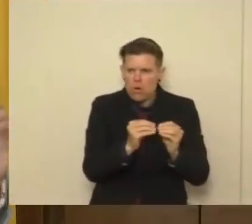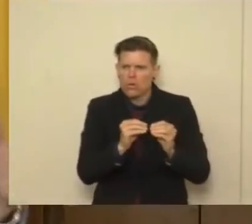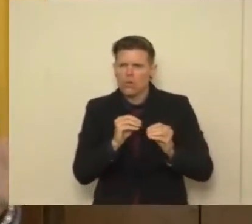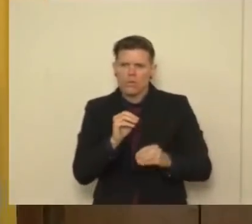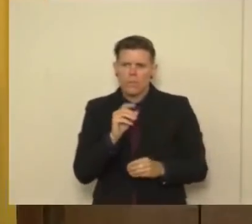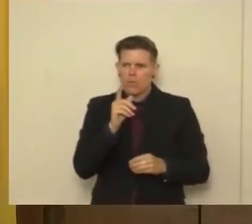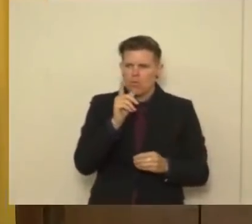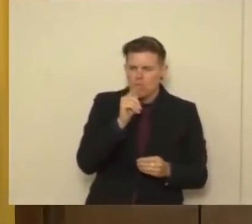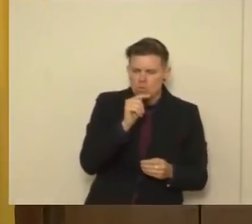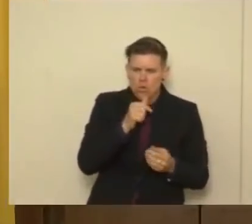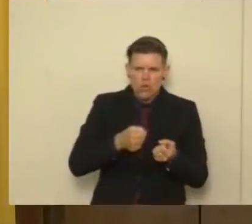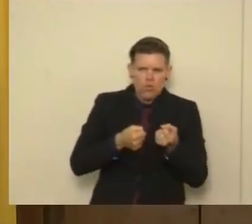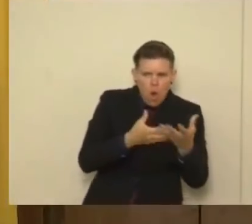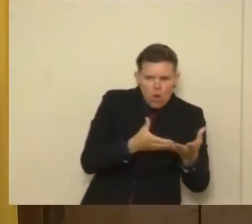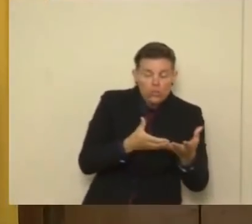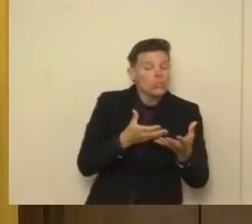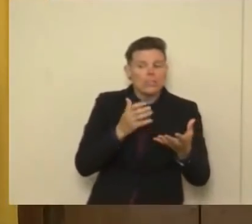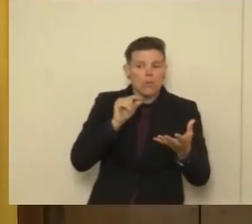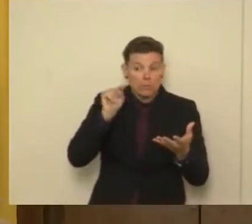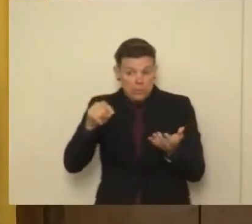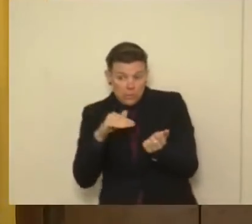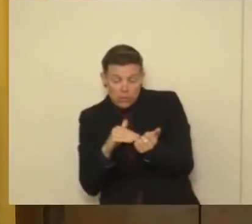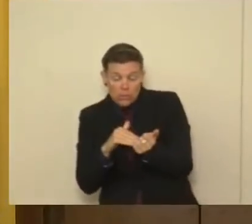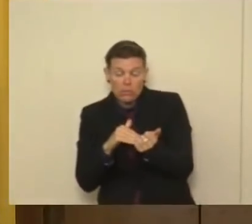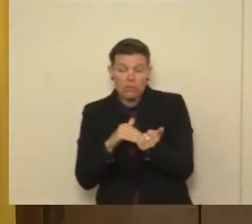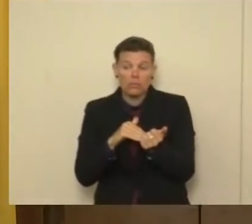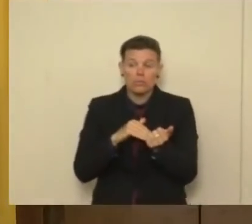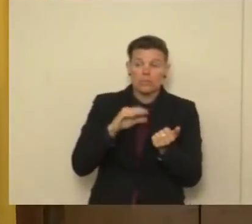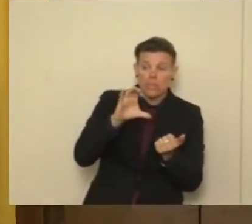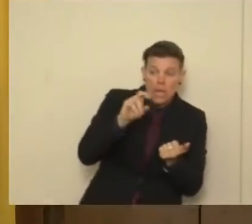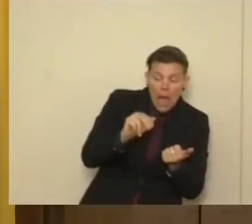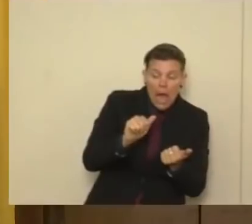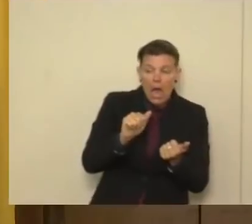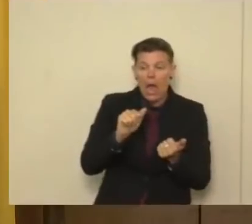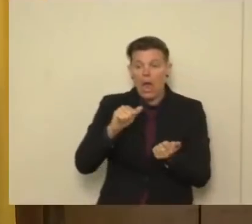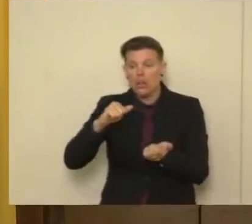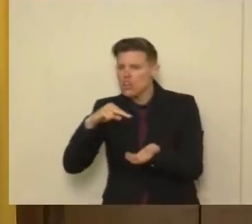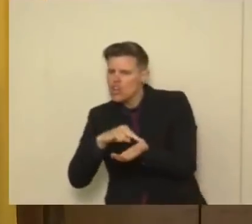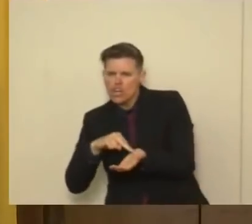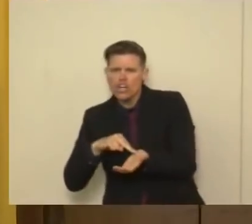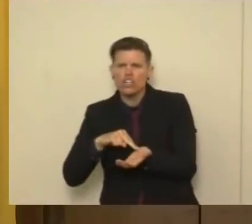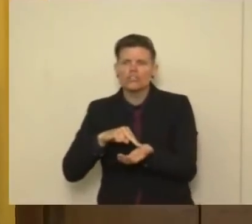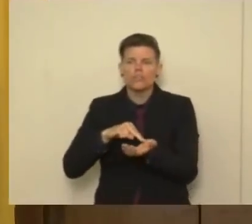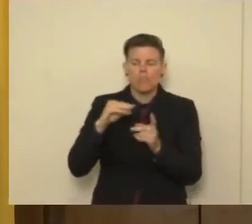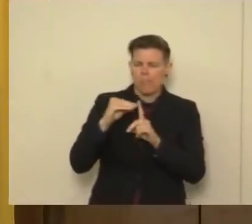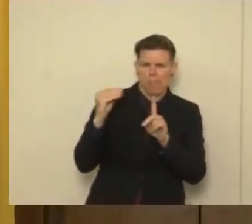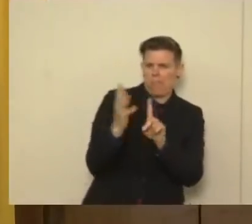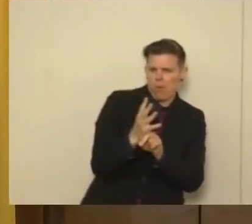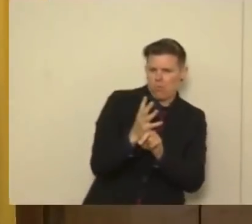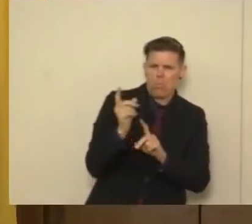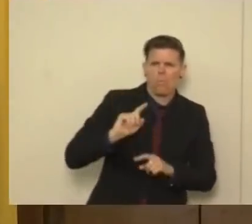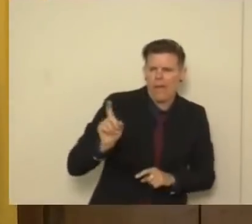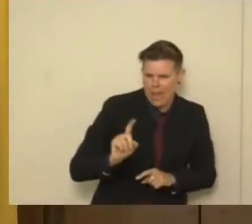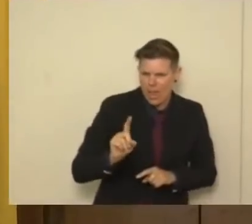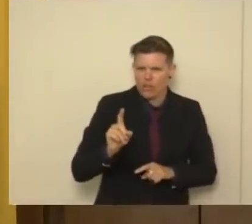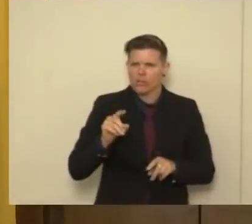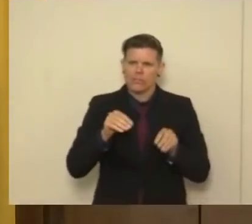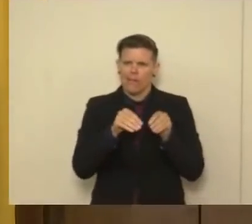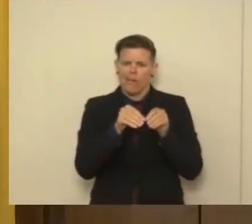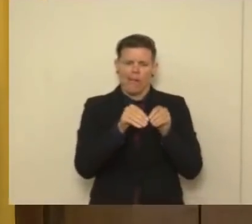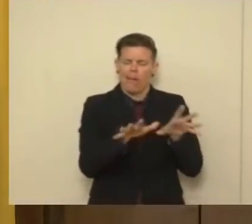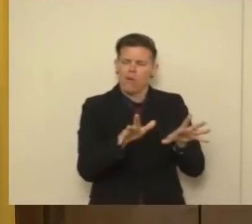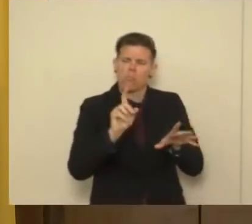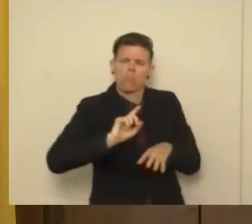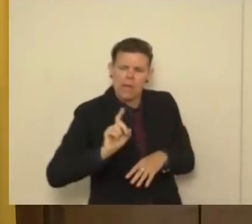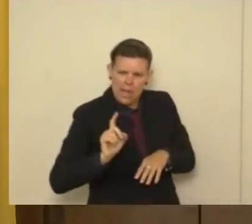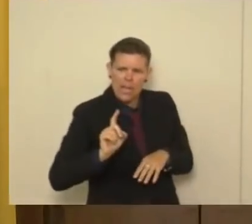it CNAs, is it, so we really know what our exposure and transmission rate risks are. So we'll get that to you because we